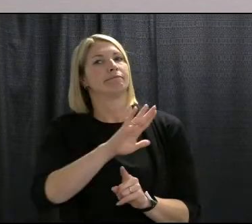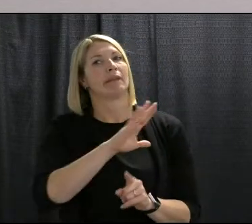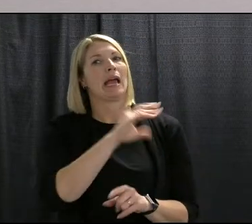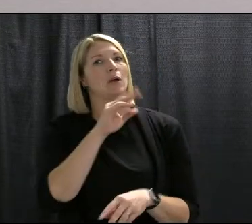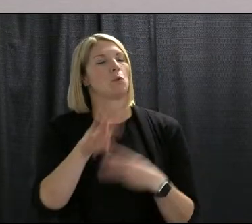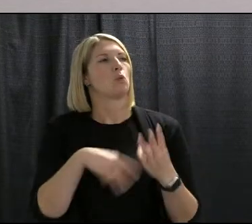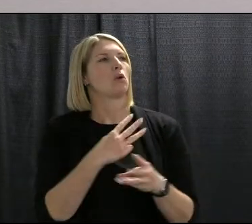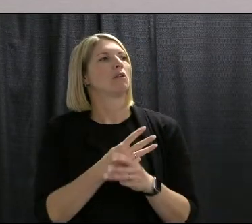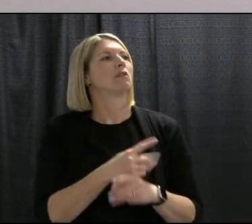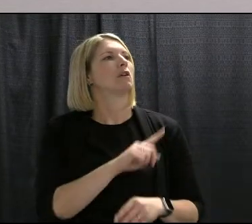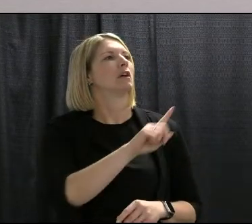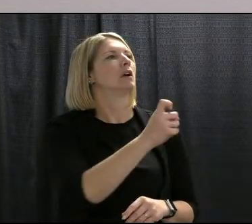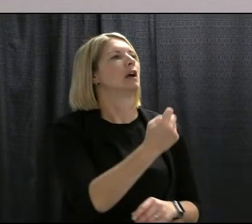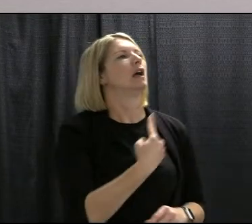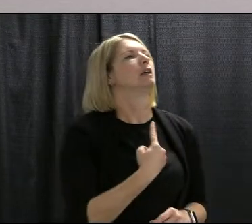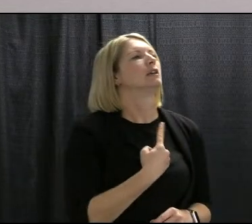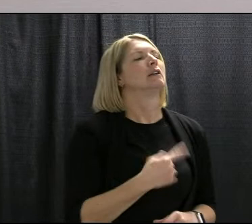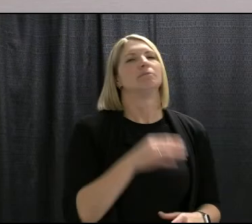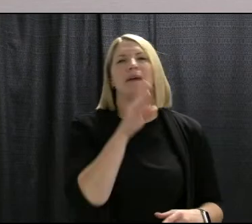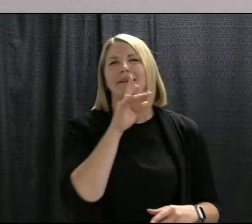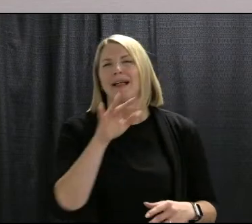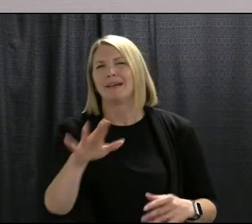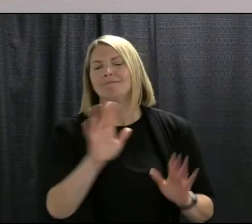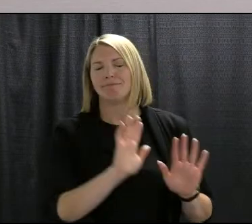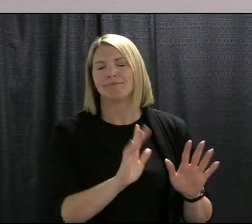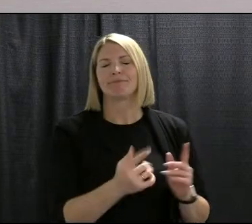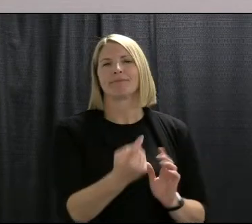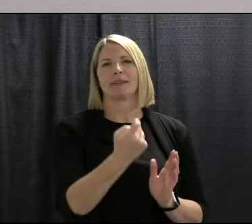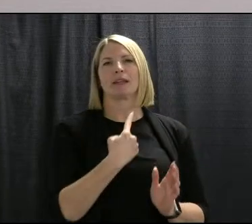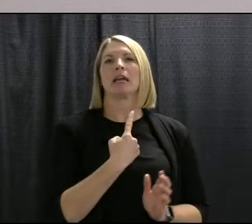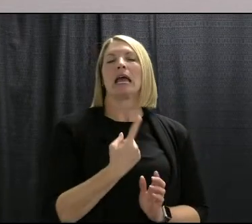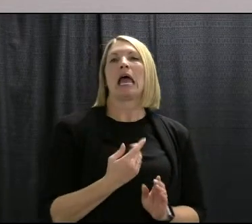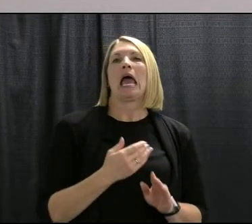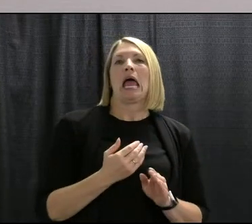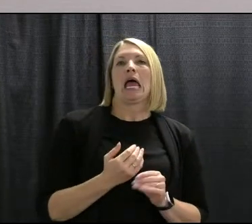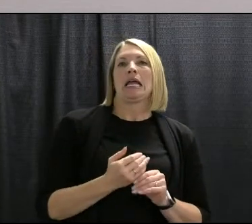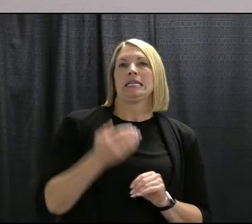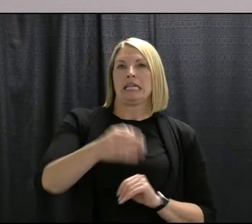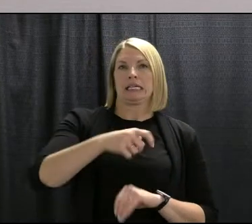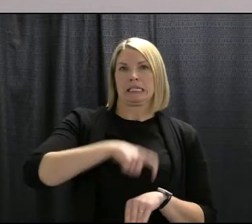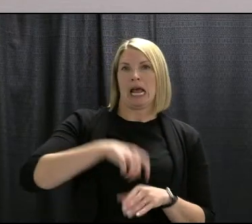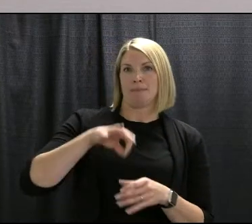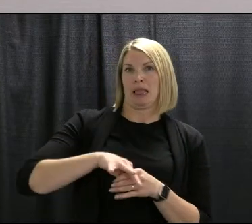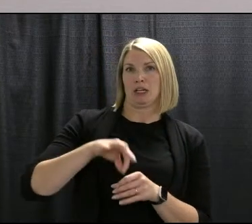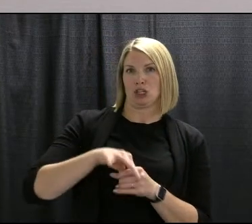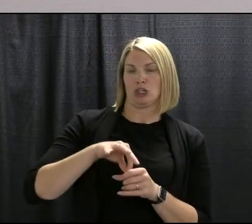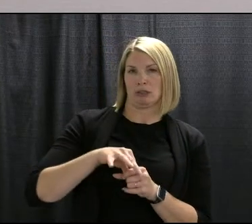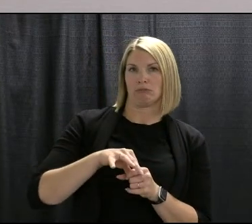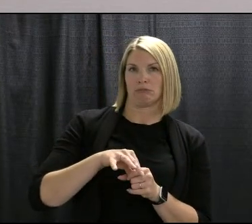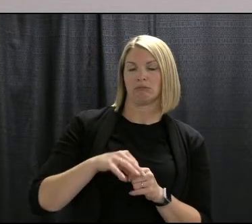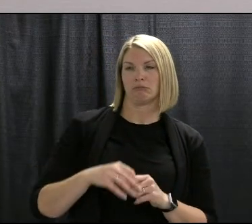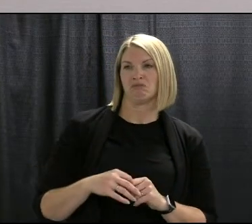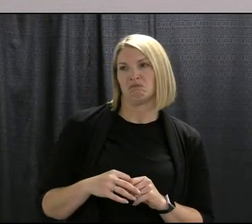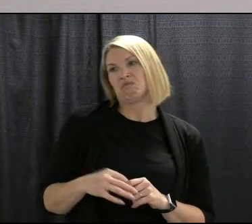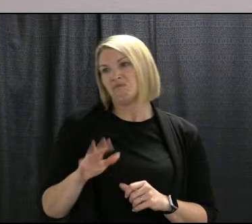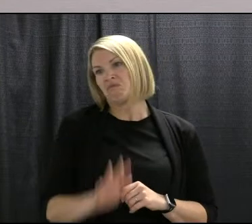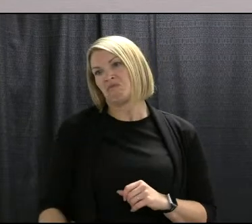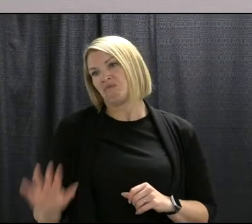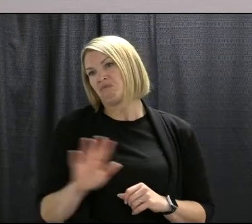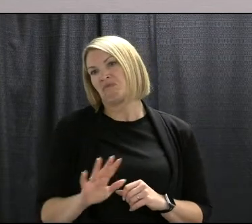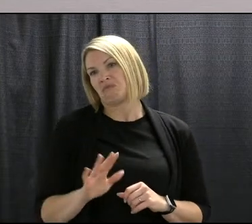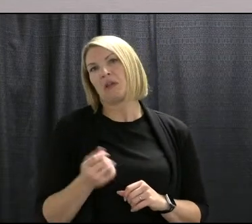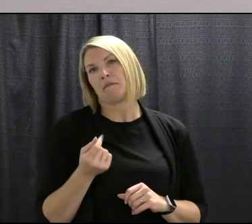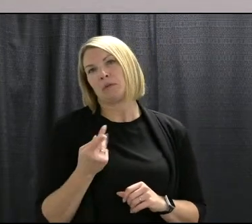what I'm saying? Sorry, let me restart my question. The next time there's an election, you have to go door to door, which, will probably be a few